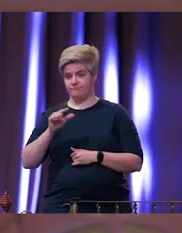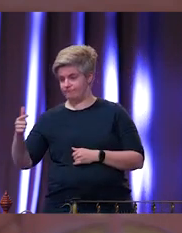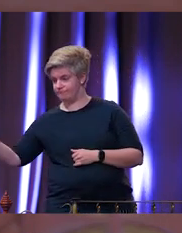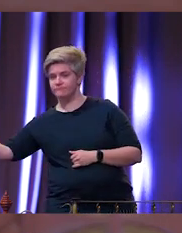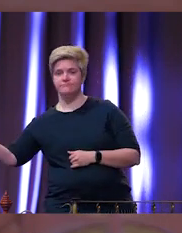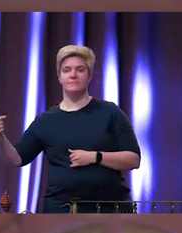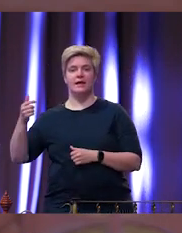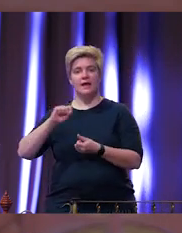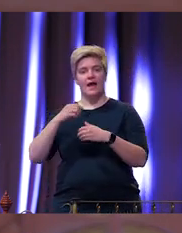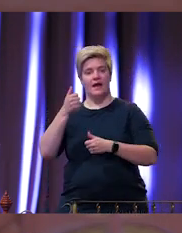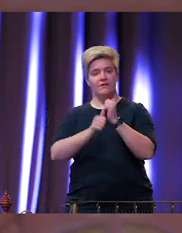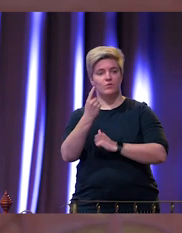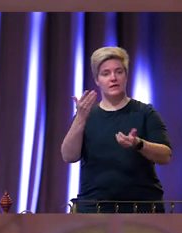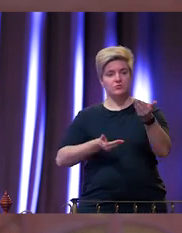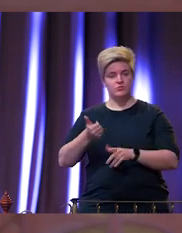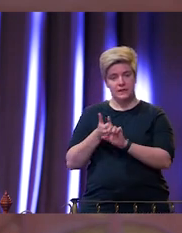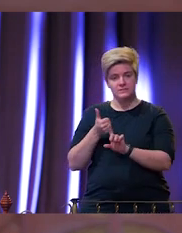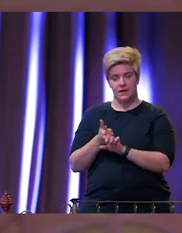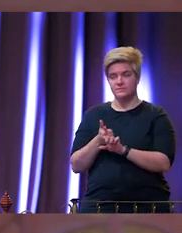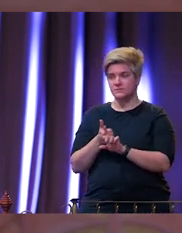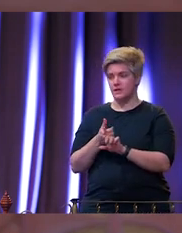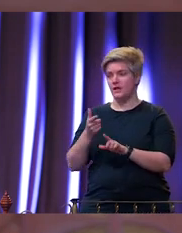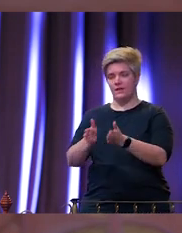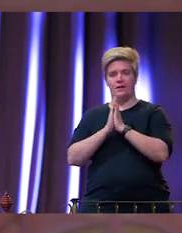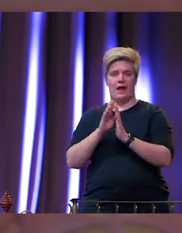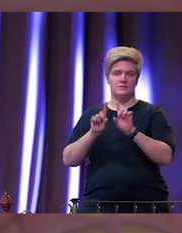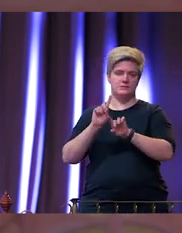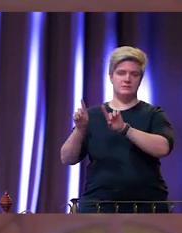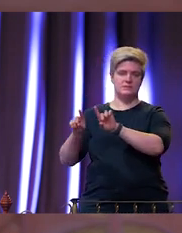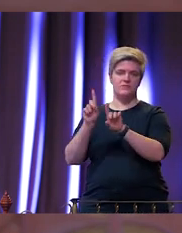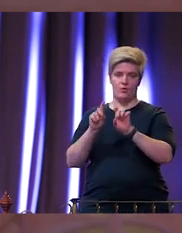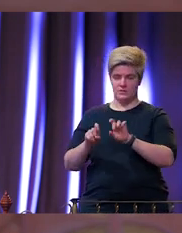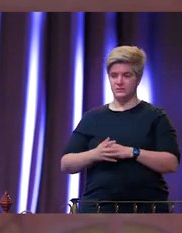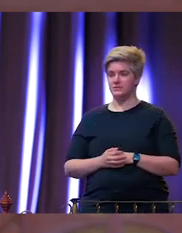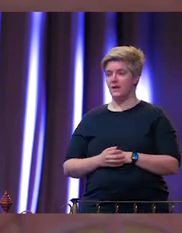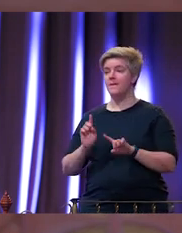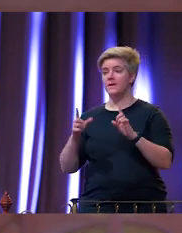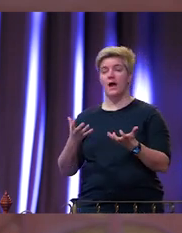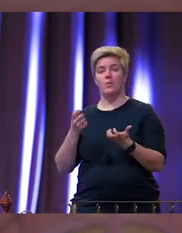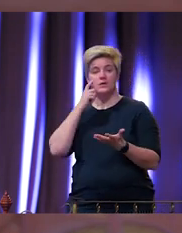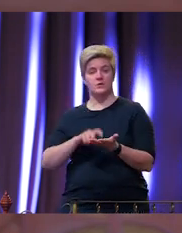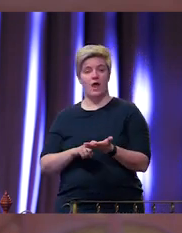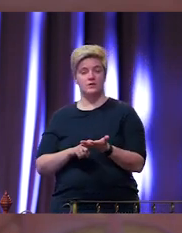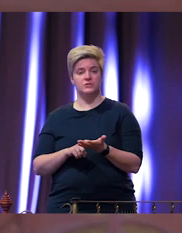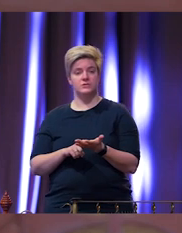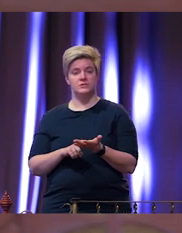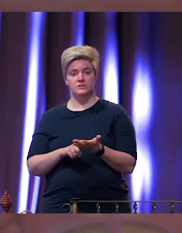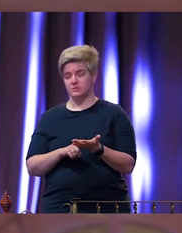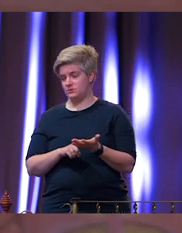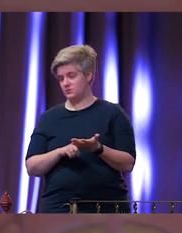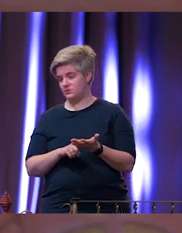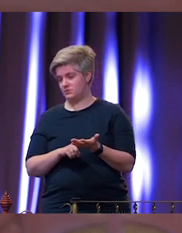everybody introduce themselves, and I'll ask an icebreaker question. But I did want to acknowledge that, you know, our much beloved